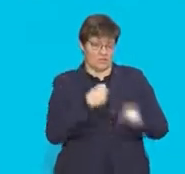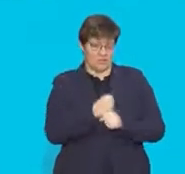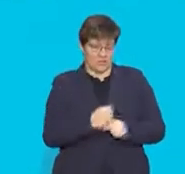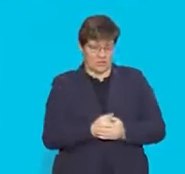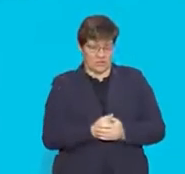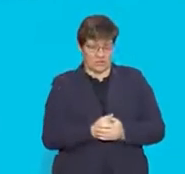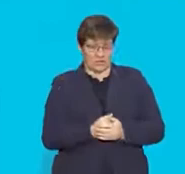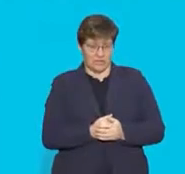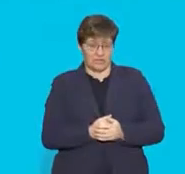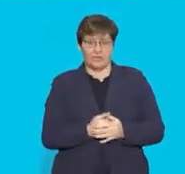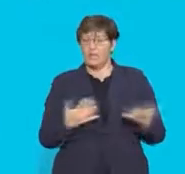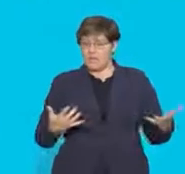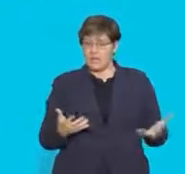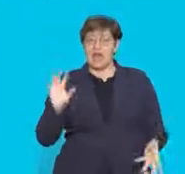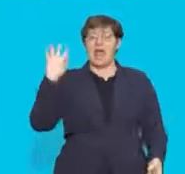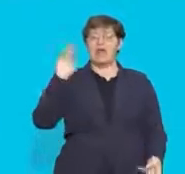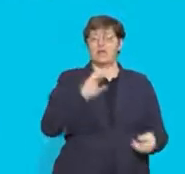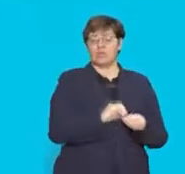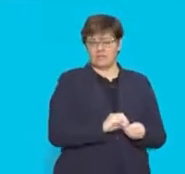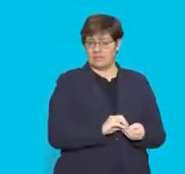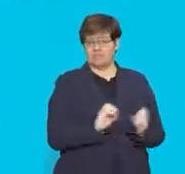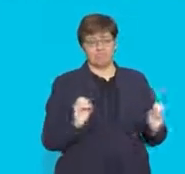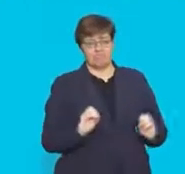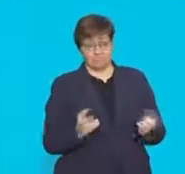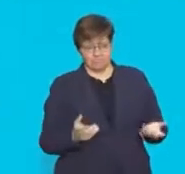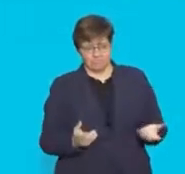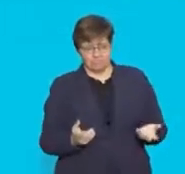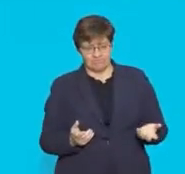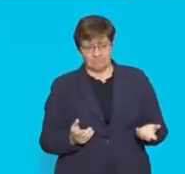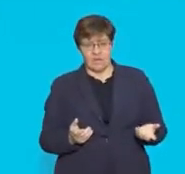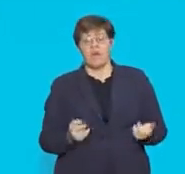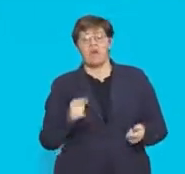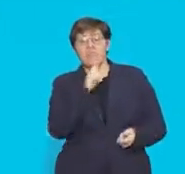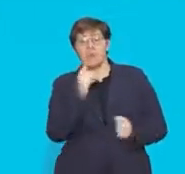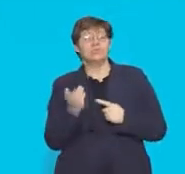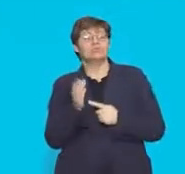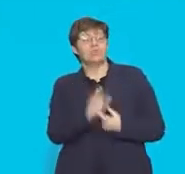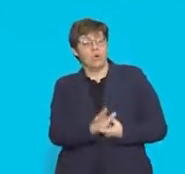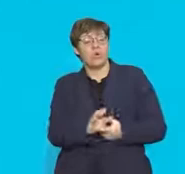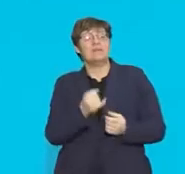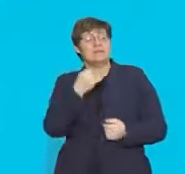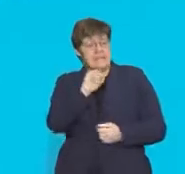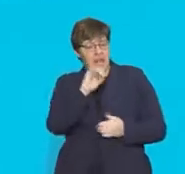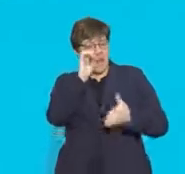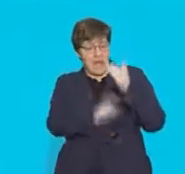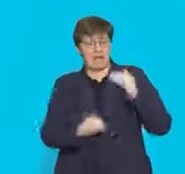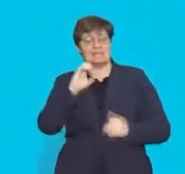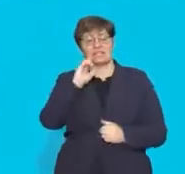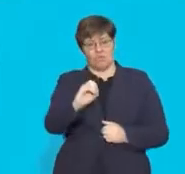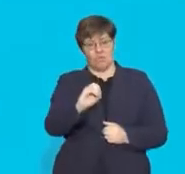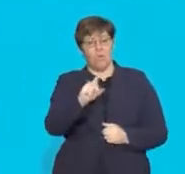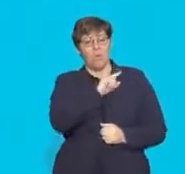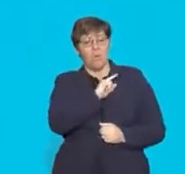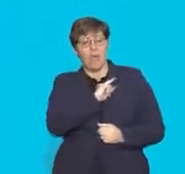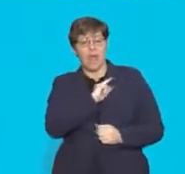Obviously, it has no accumulated. However, I'm showing you that you're still subtracting a zero because it has